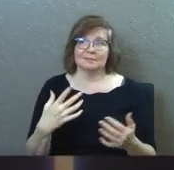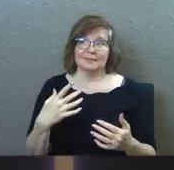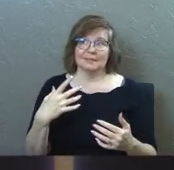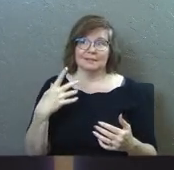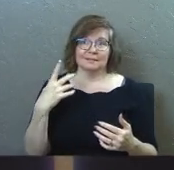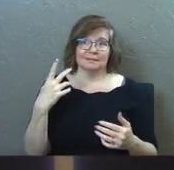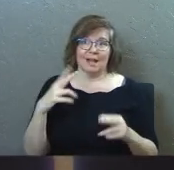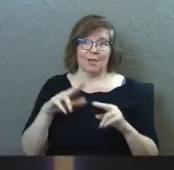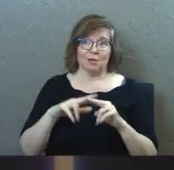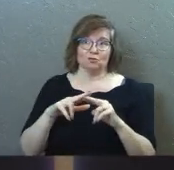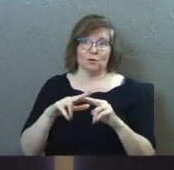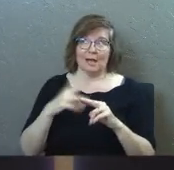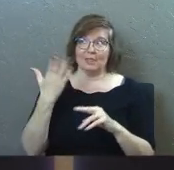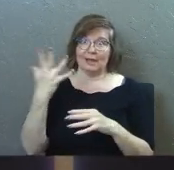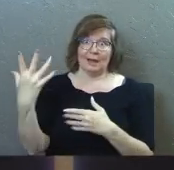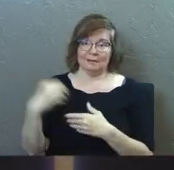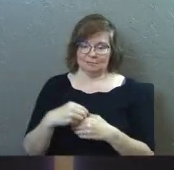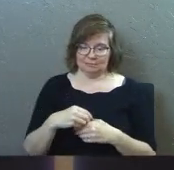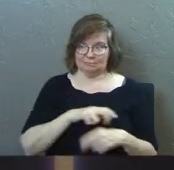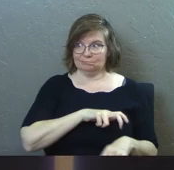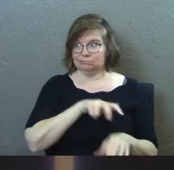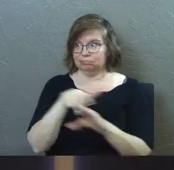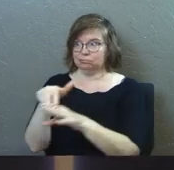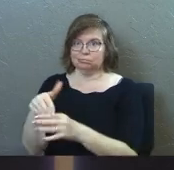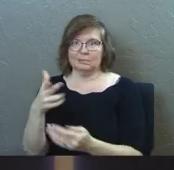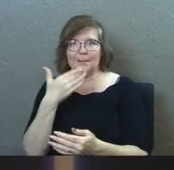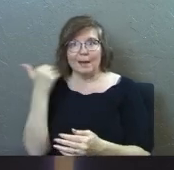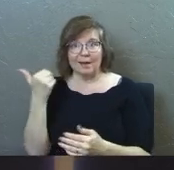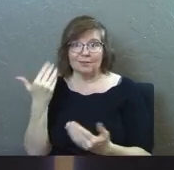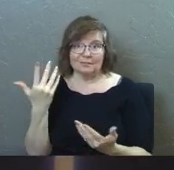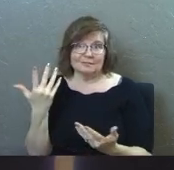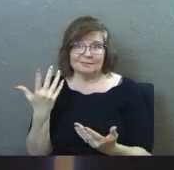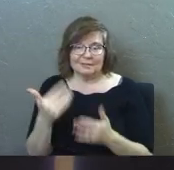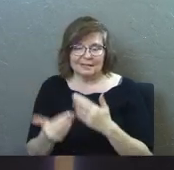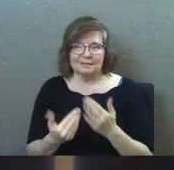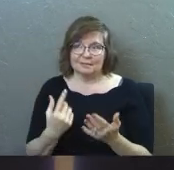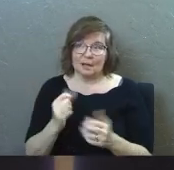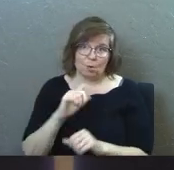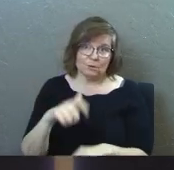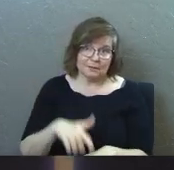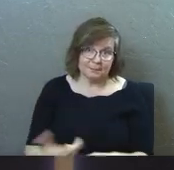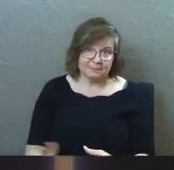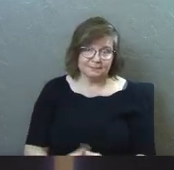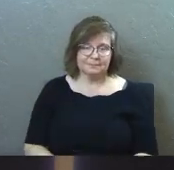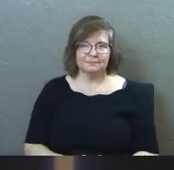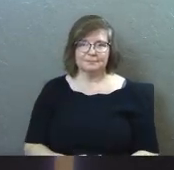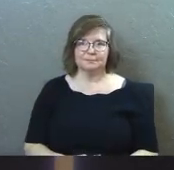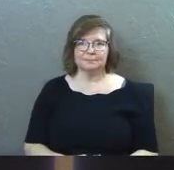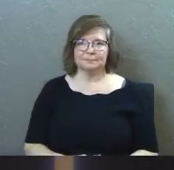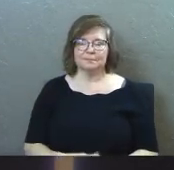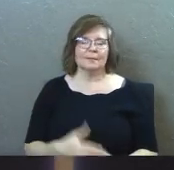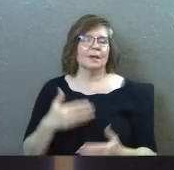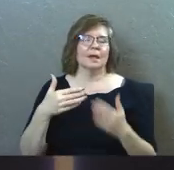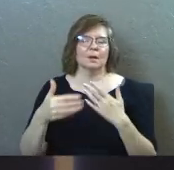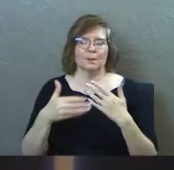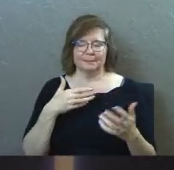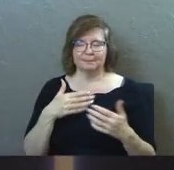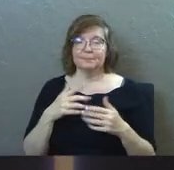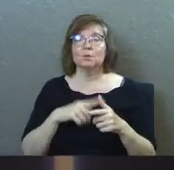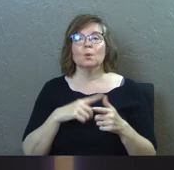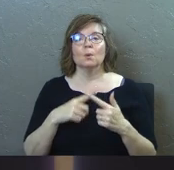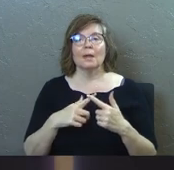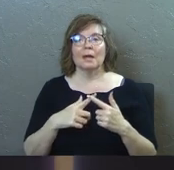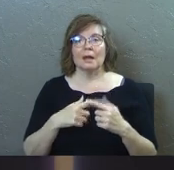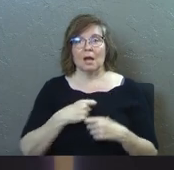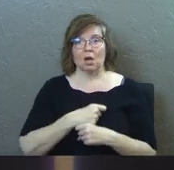crazy freight train that God throws you on is better than not, amen? Not even sometimes, all the time. Anyway. So then